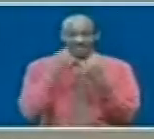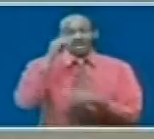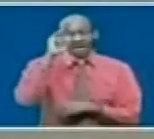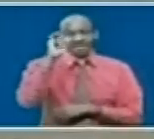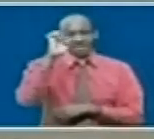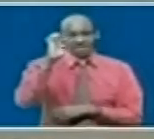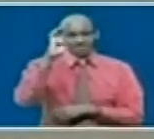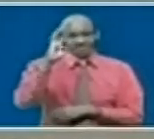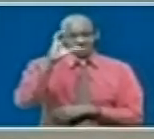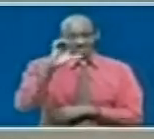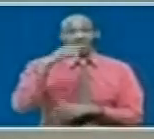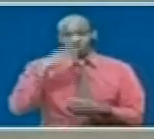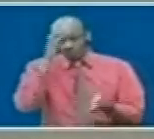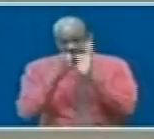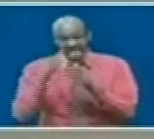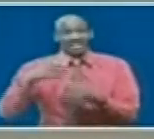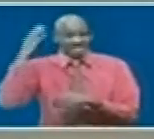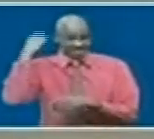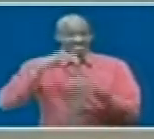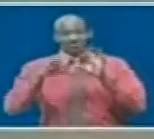lengo la kutathmini uchaguzi wa mwaka uliopita